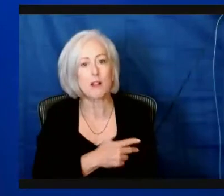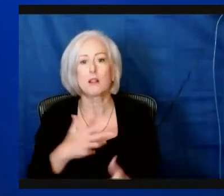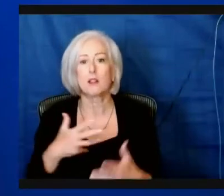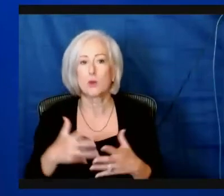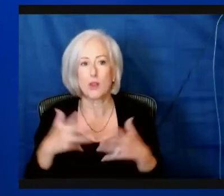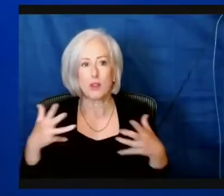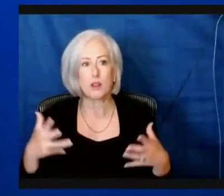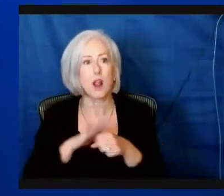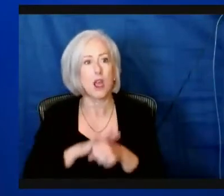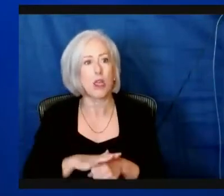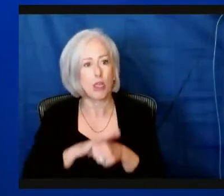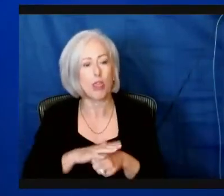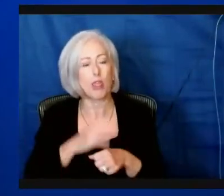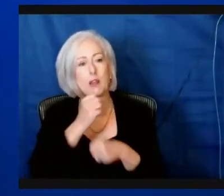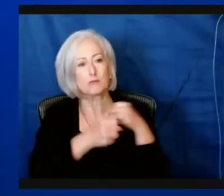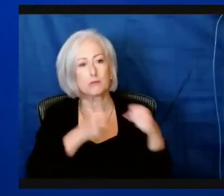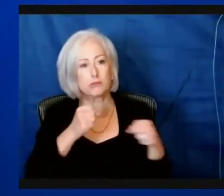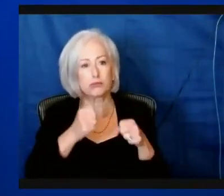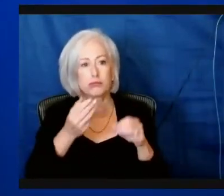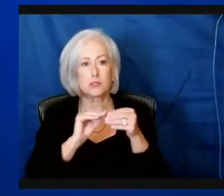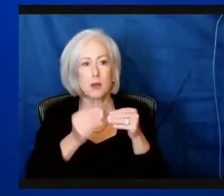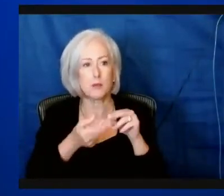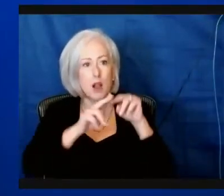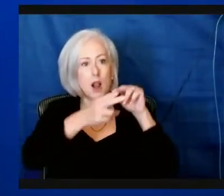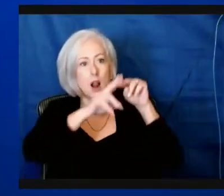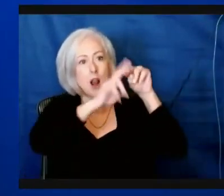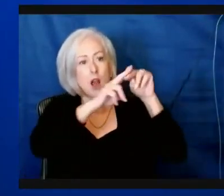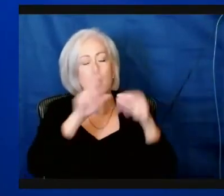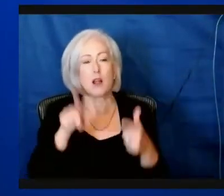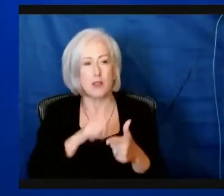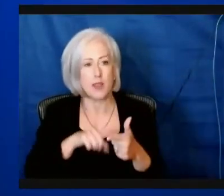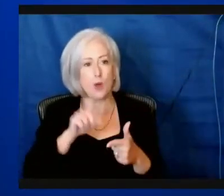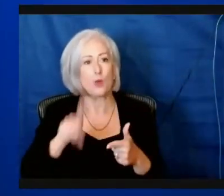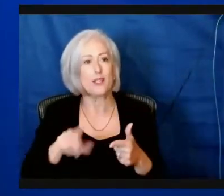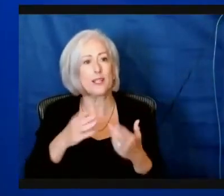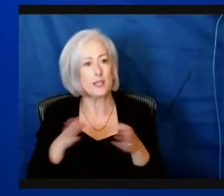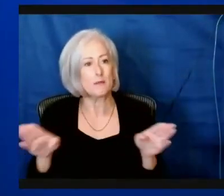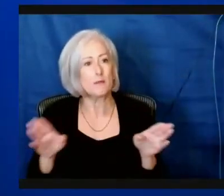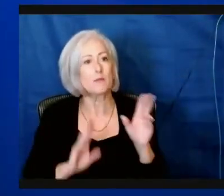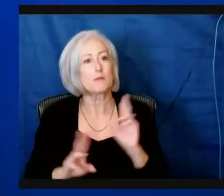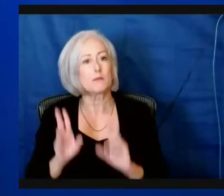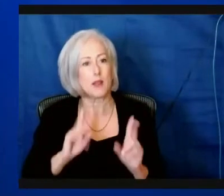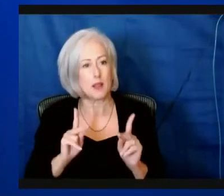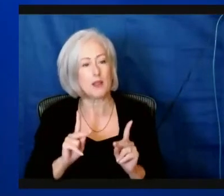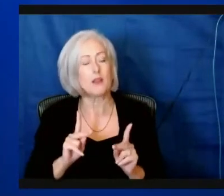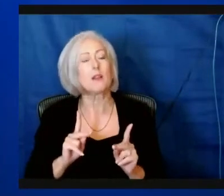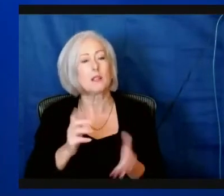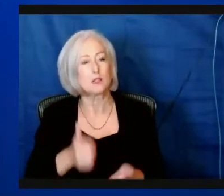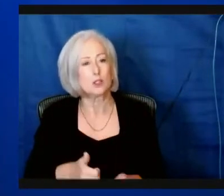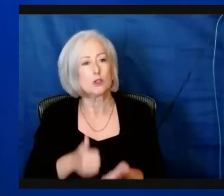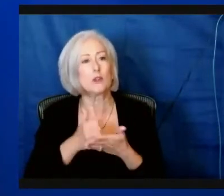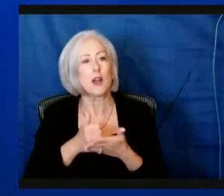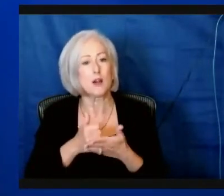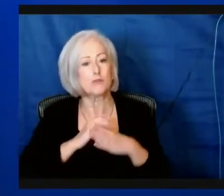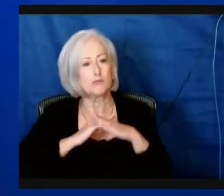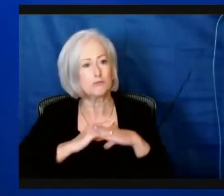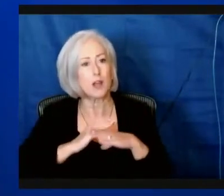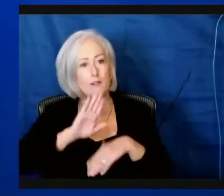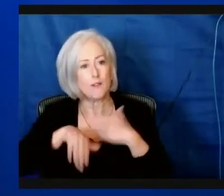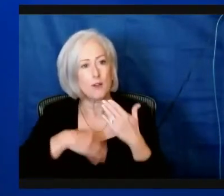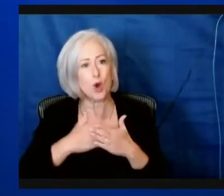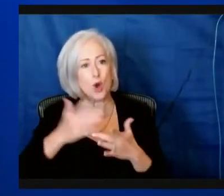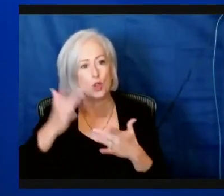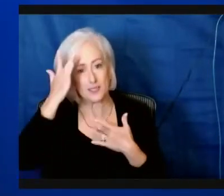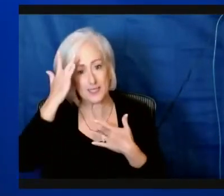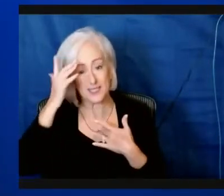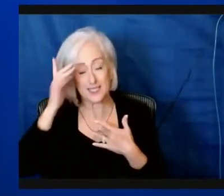a different story. Then we need the public's help to keep all of us safe from all diseases, not just COVID. Because when we were that busy, we couldn't